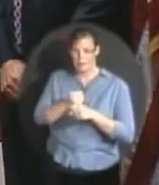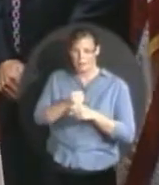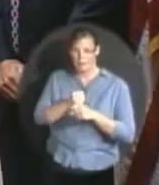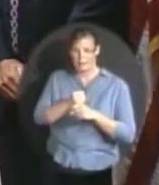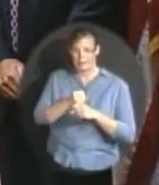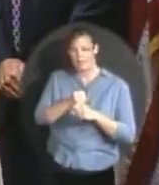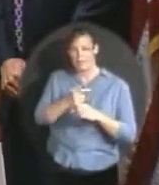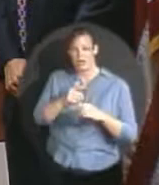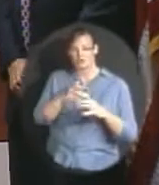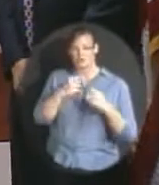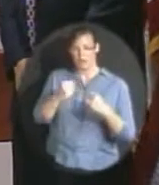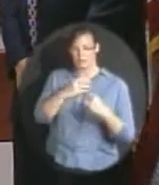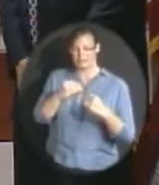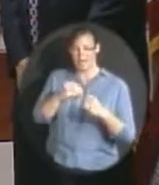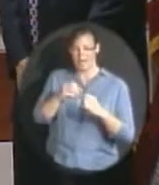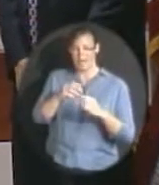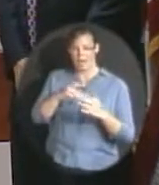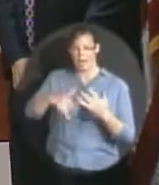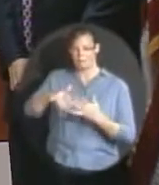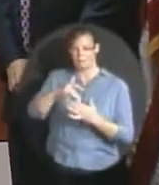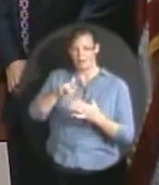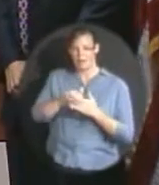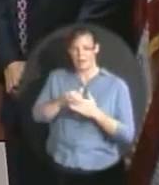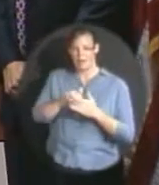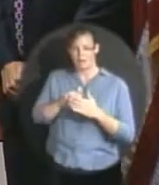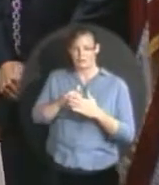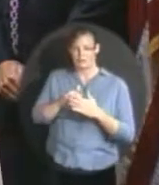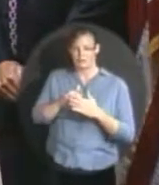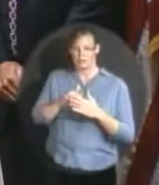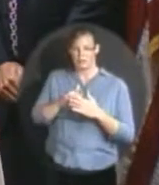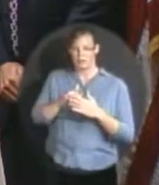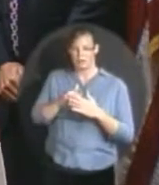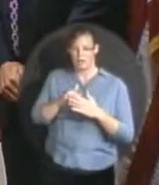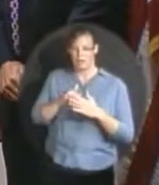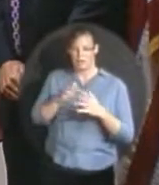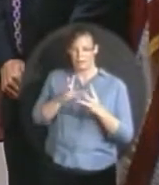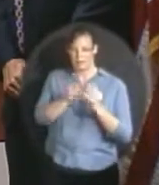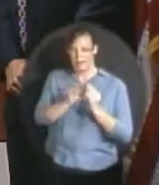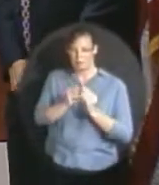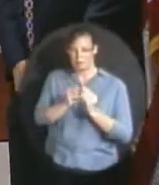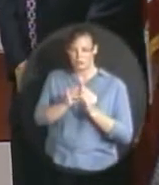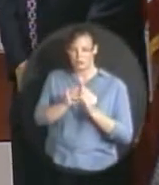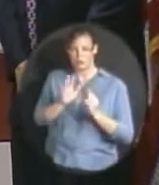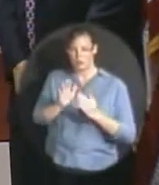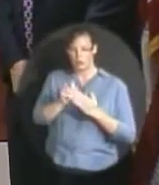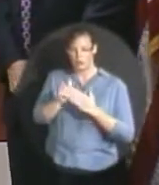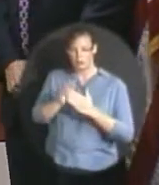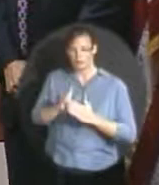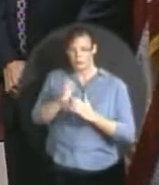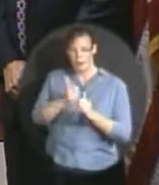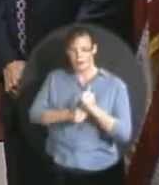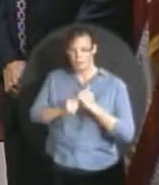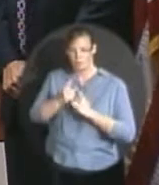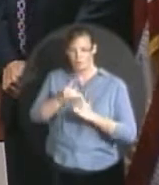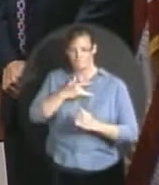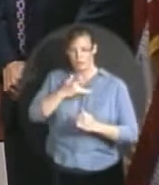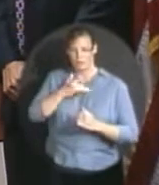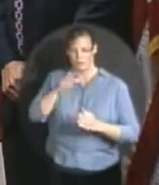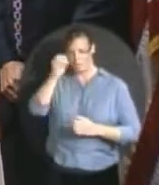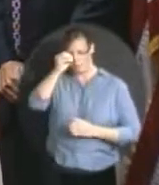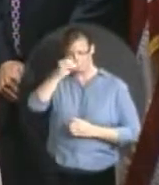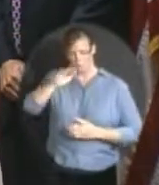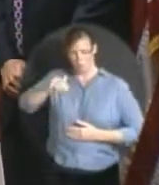trust and an atmosphere that fostered discussion and collaboration. Under your leadership, every board member felt their opinion was welcomed